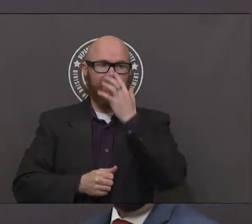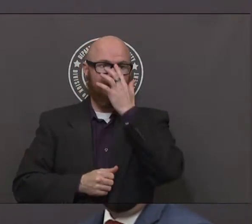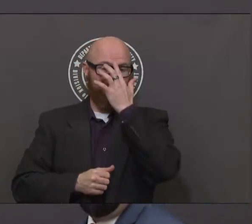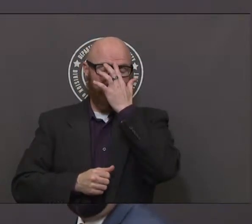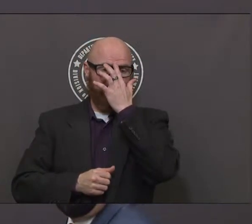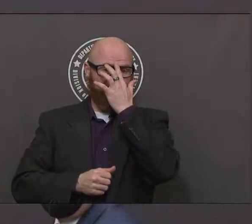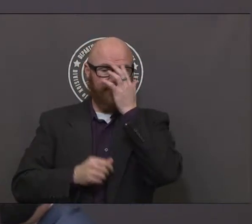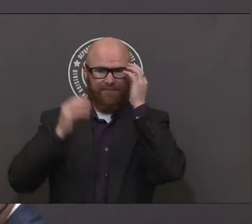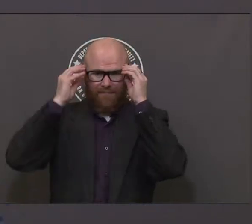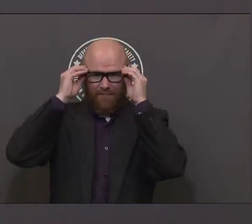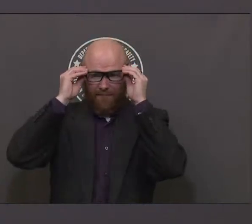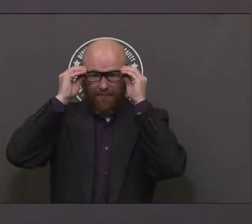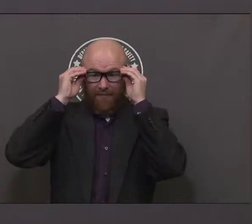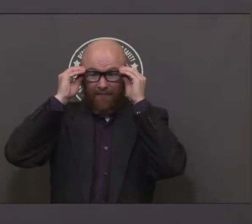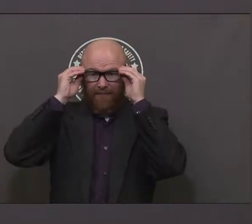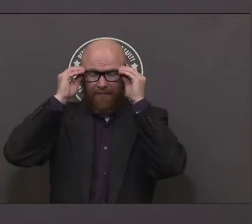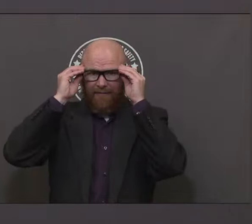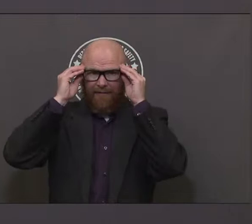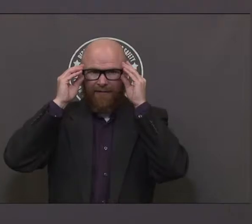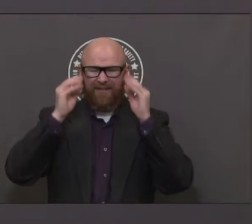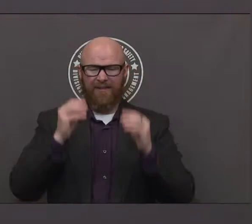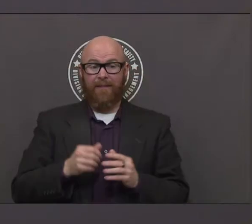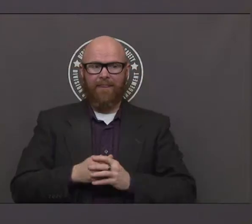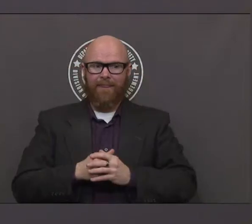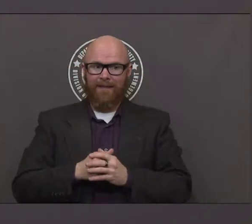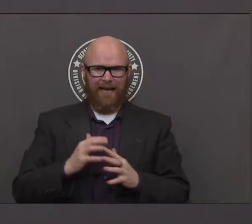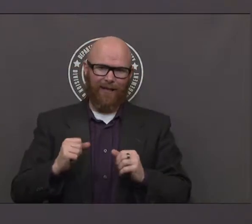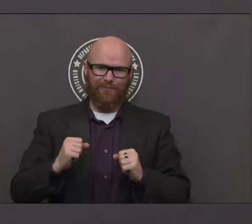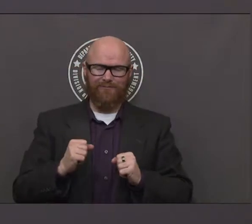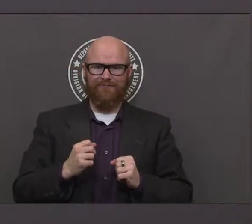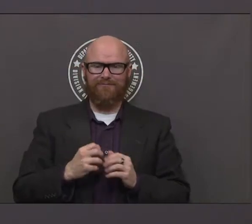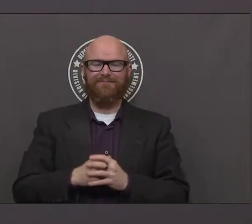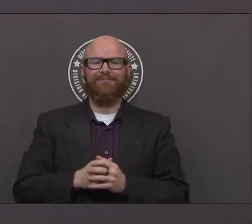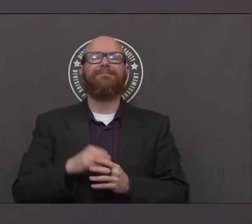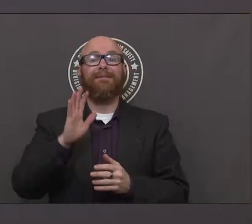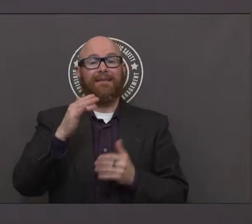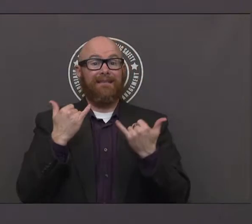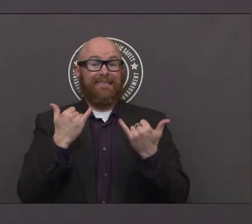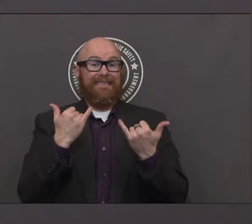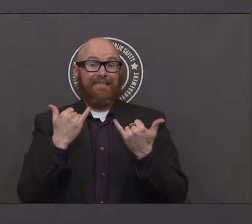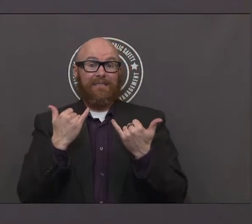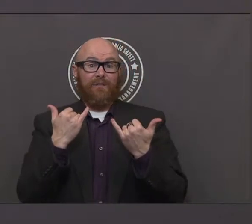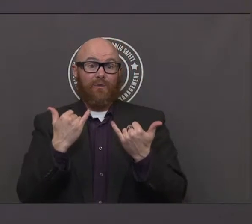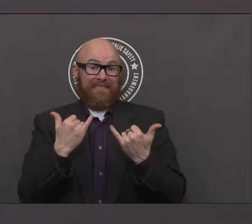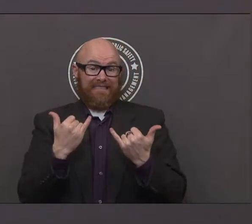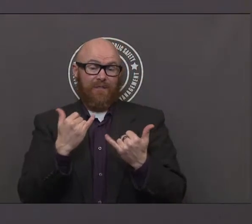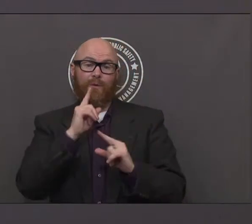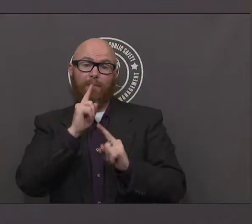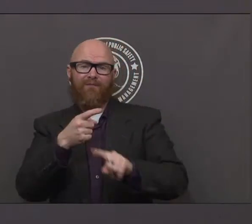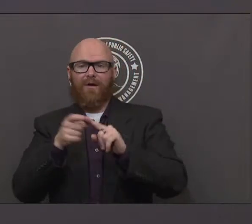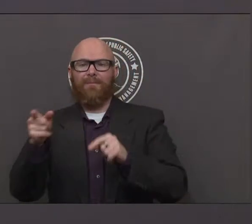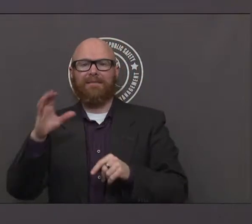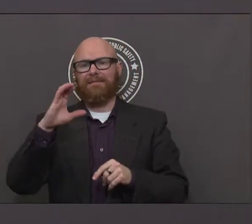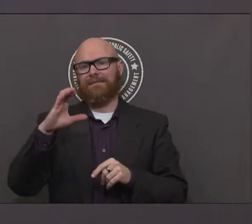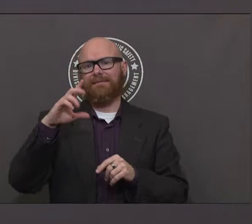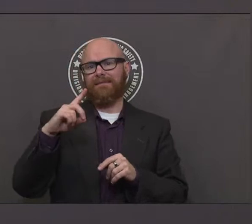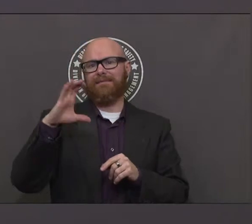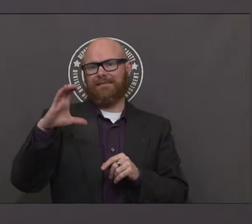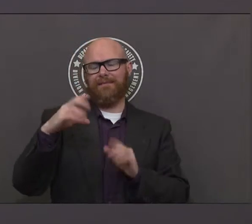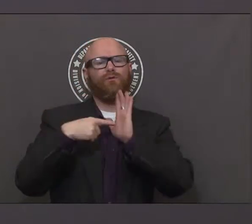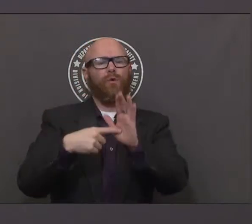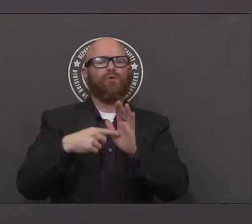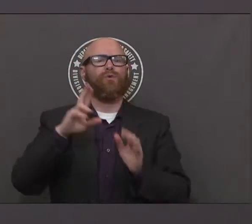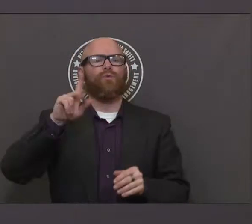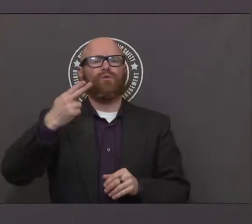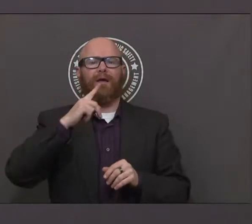Good morning, Governor Cox. This is Rick Aaron from ABC4 News. A recent report from the CDC lists Utah in the middle of